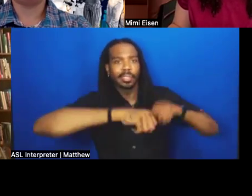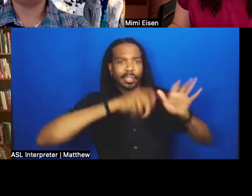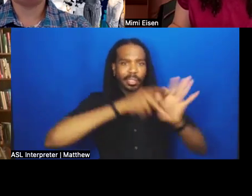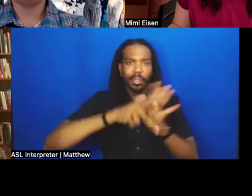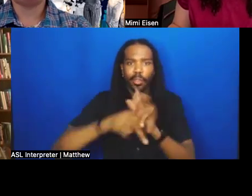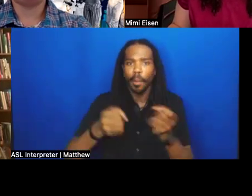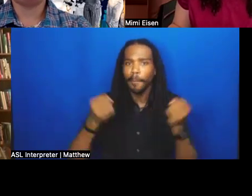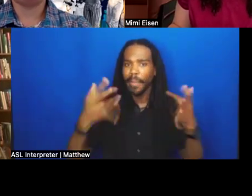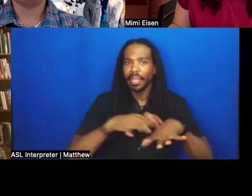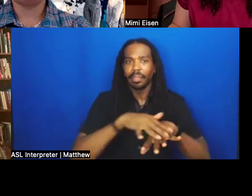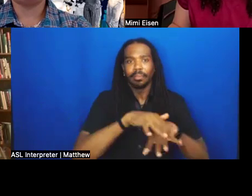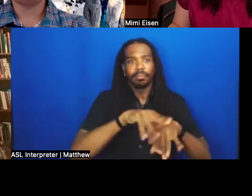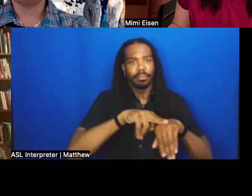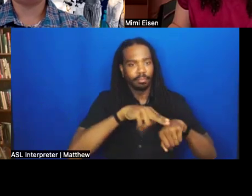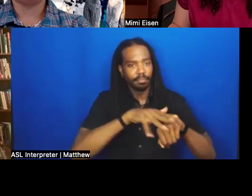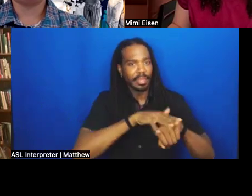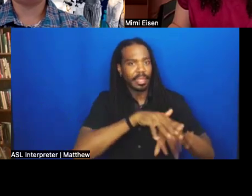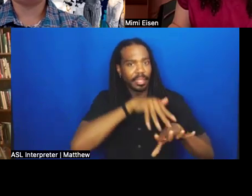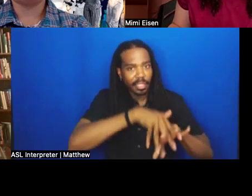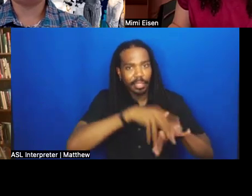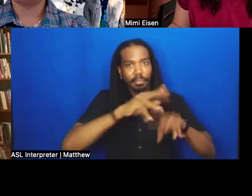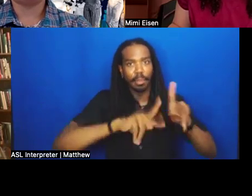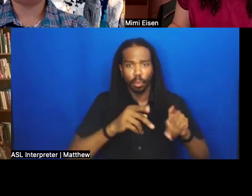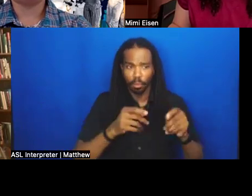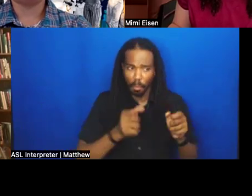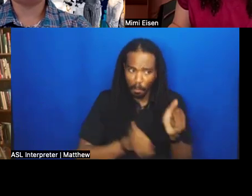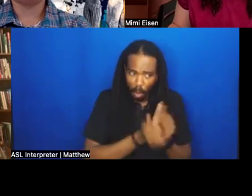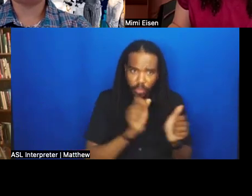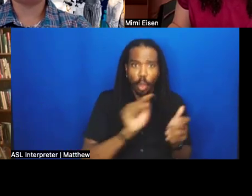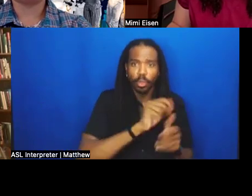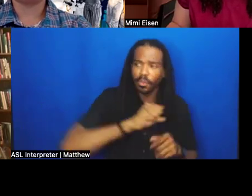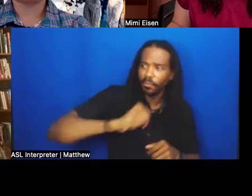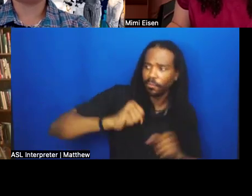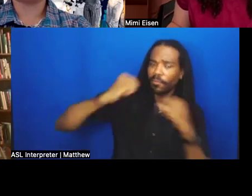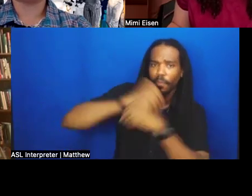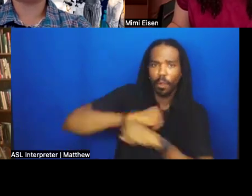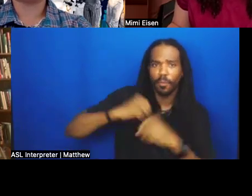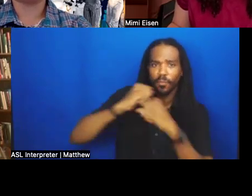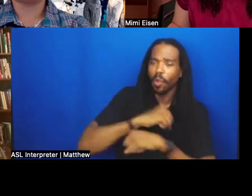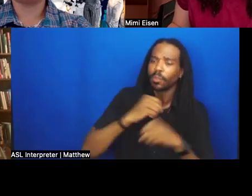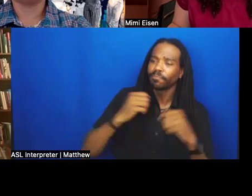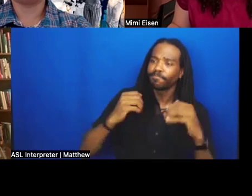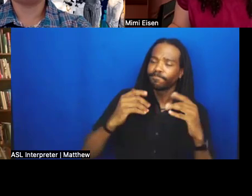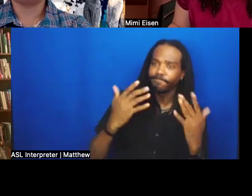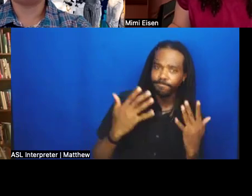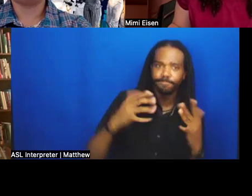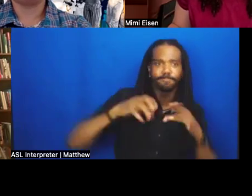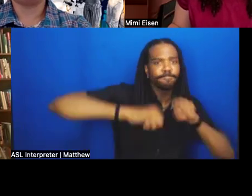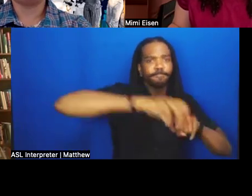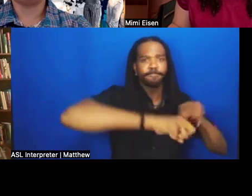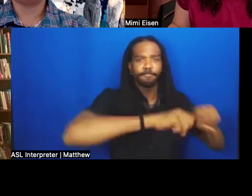and forcefully articulated their resistance and their sovereignty. And that's so important to learn about. And it's a central